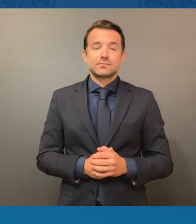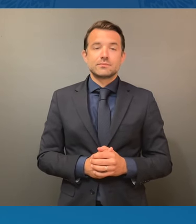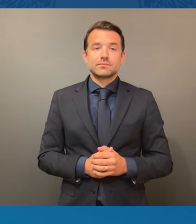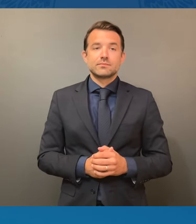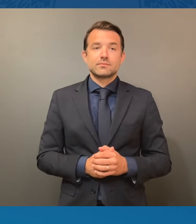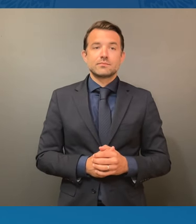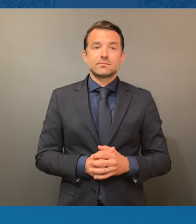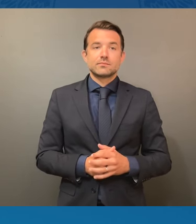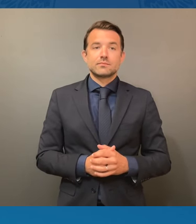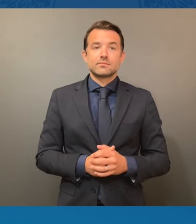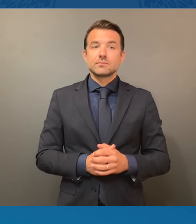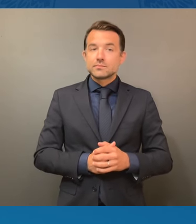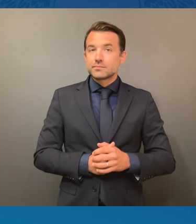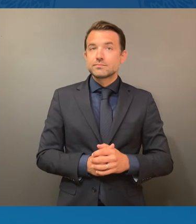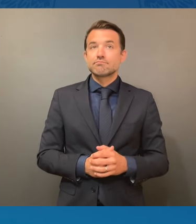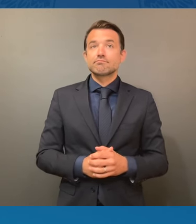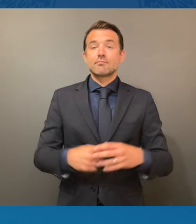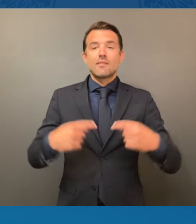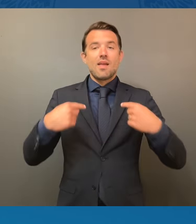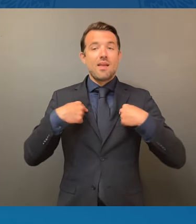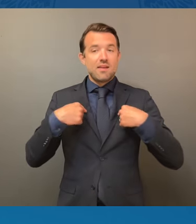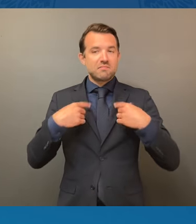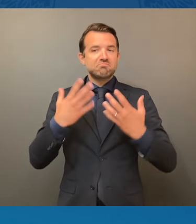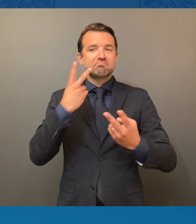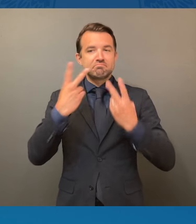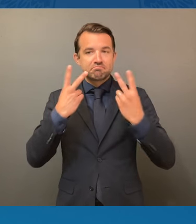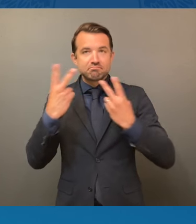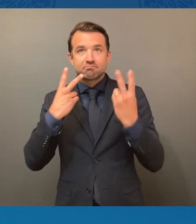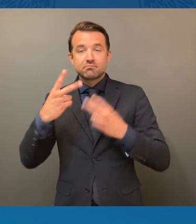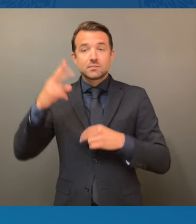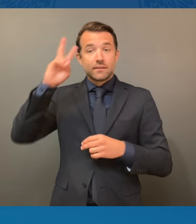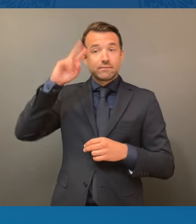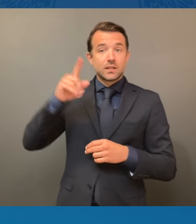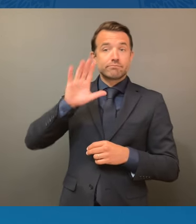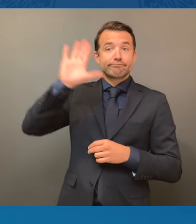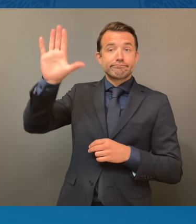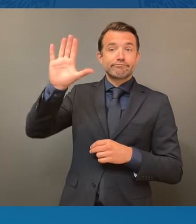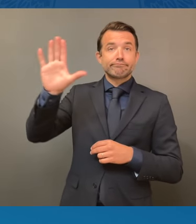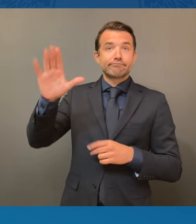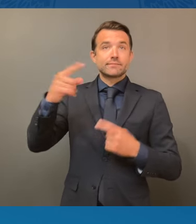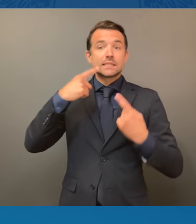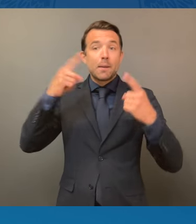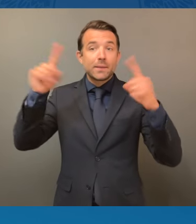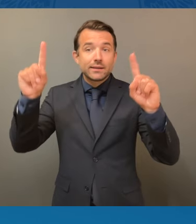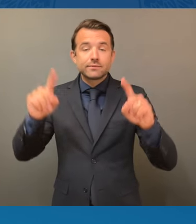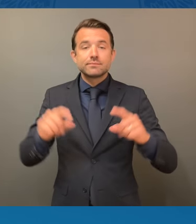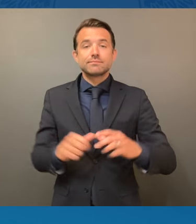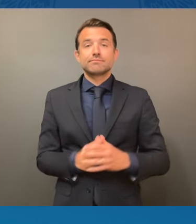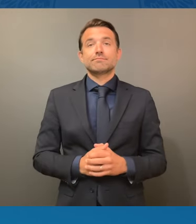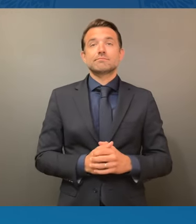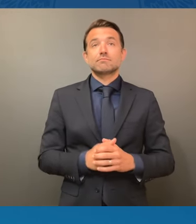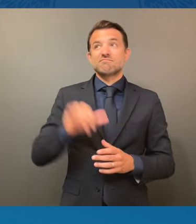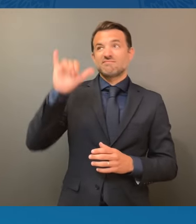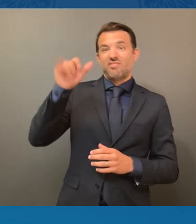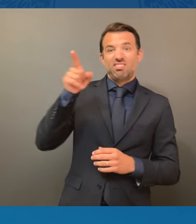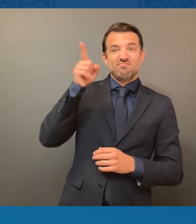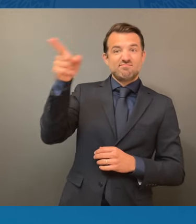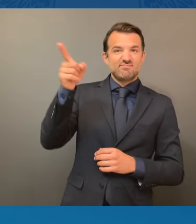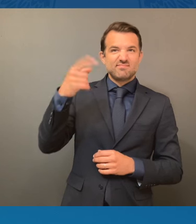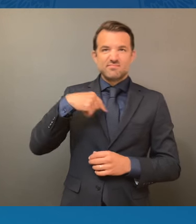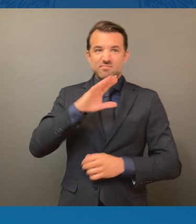I can see how the Vice President's accomplishments quickly became their accomplishments. I can see how the